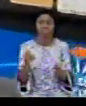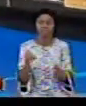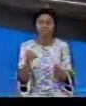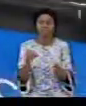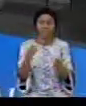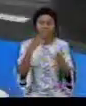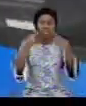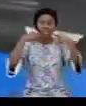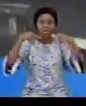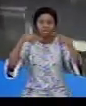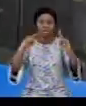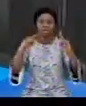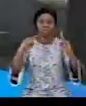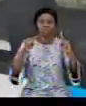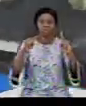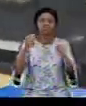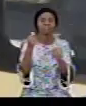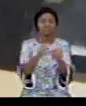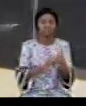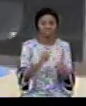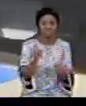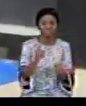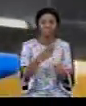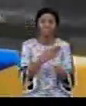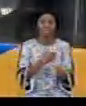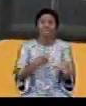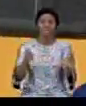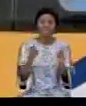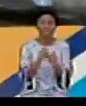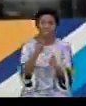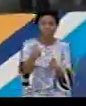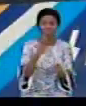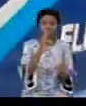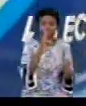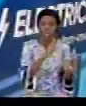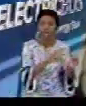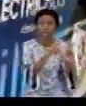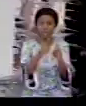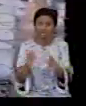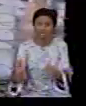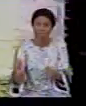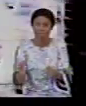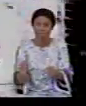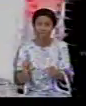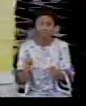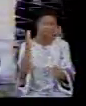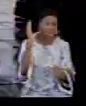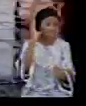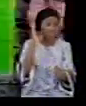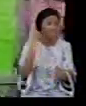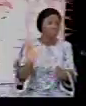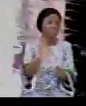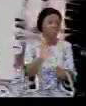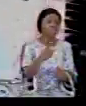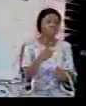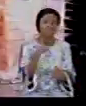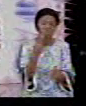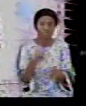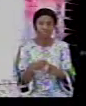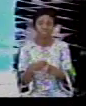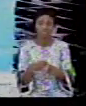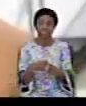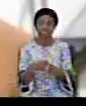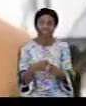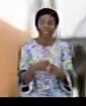advertise, advertisement everywhere. As you're going, if you don't hear their voice, you see the a large billboard is